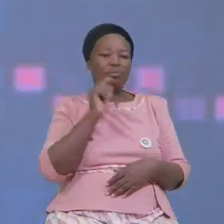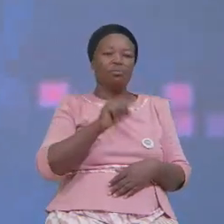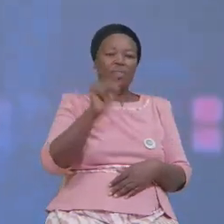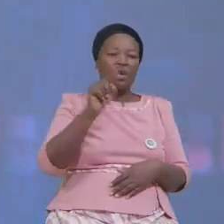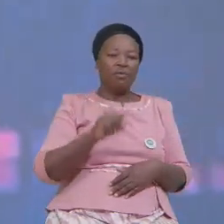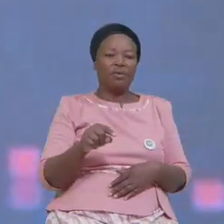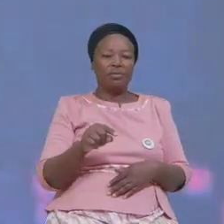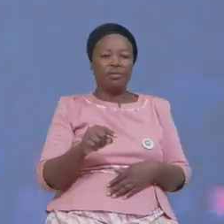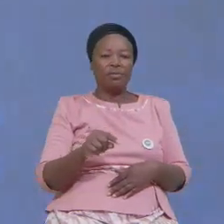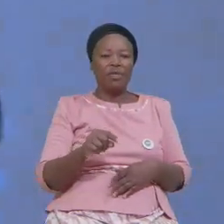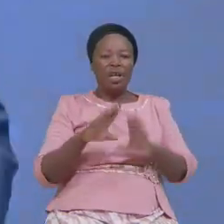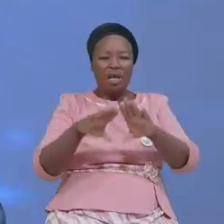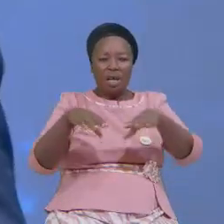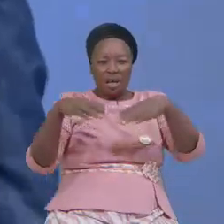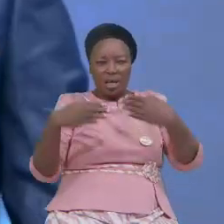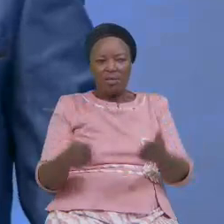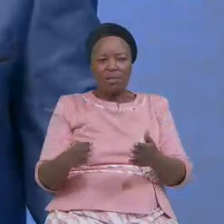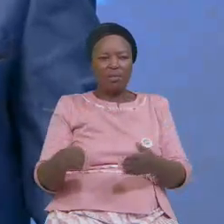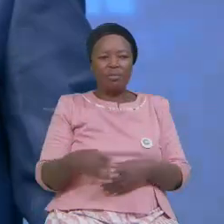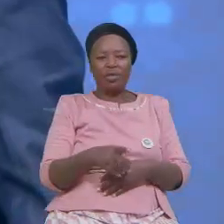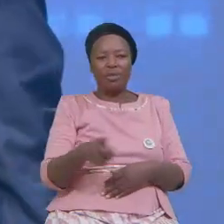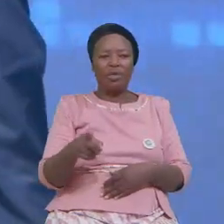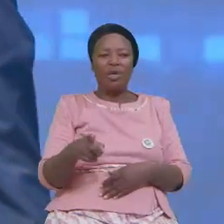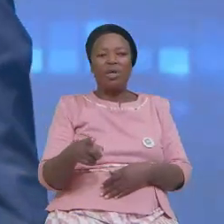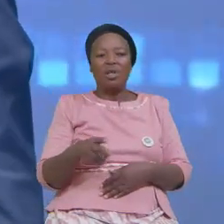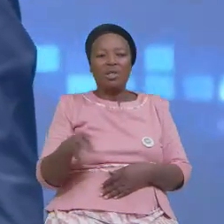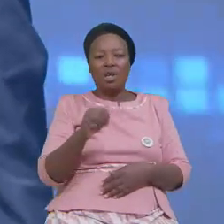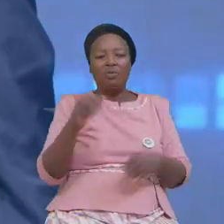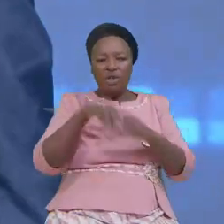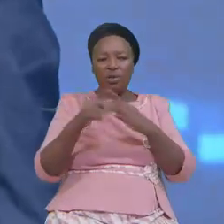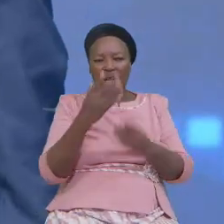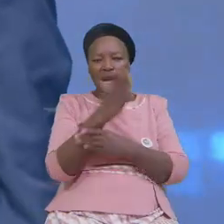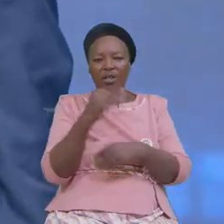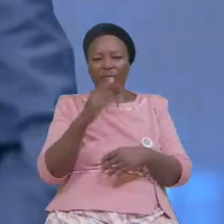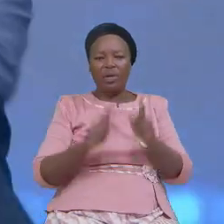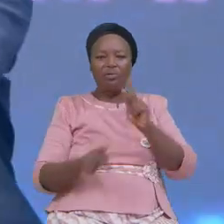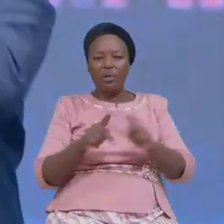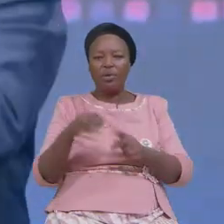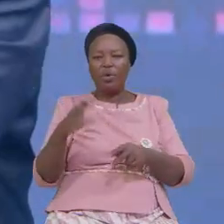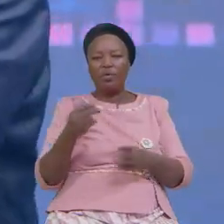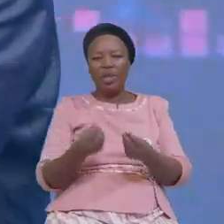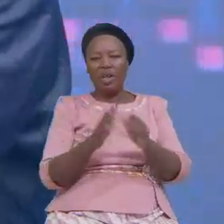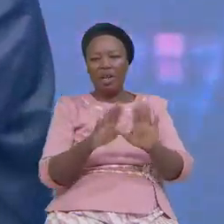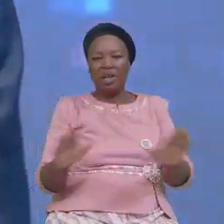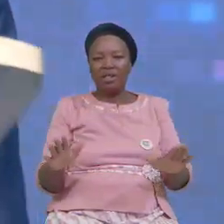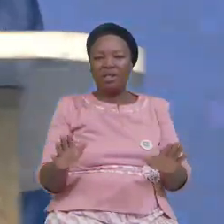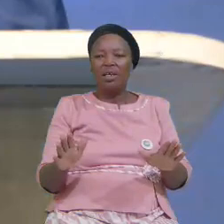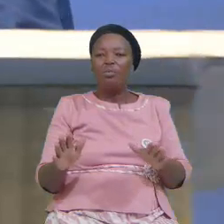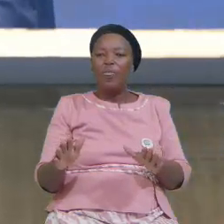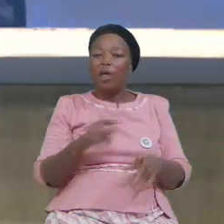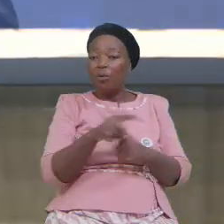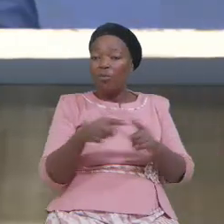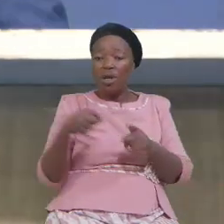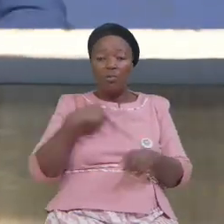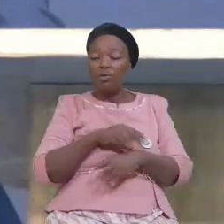thou gavest them into the hand of the people of the lands. When we do not